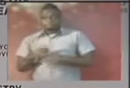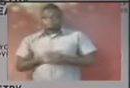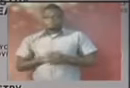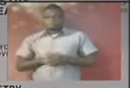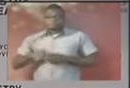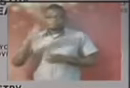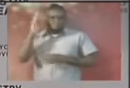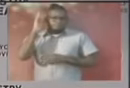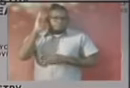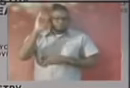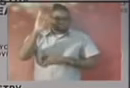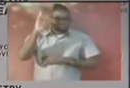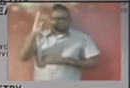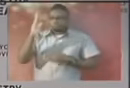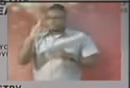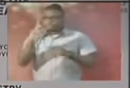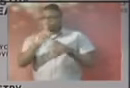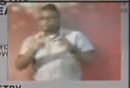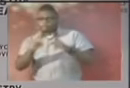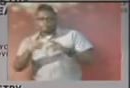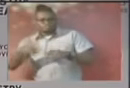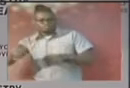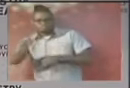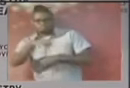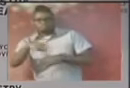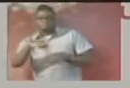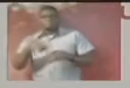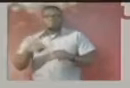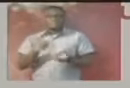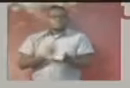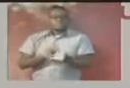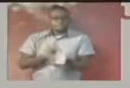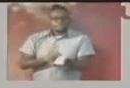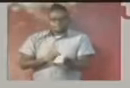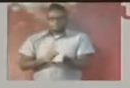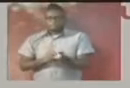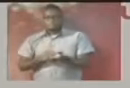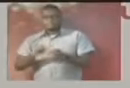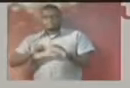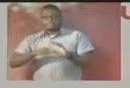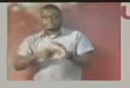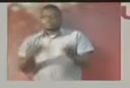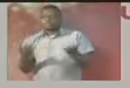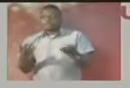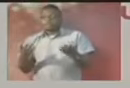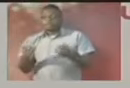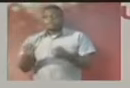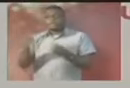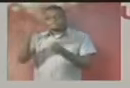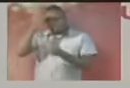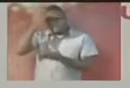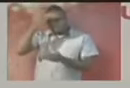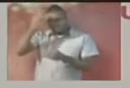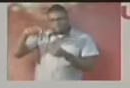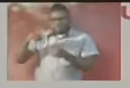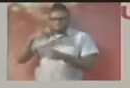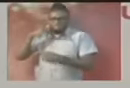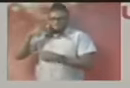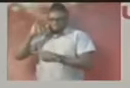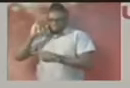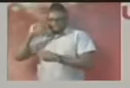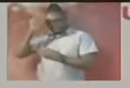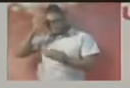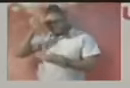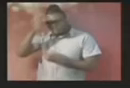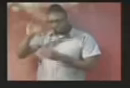Montai, Ms. Ramlagan. We'll begin with the clinical update for 1st of June 2021. If I could have the first slide,